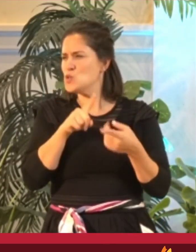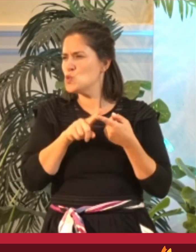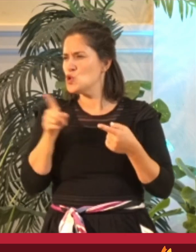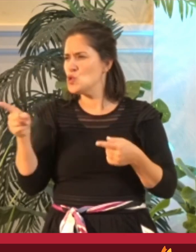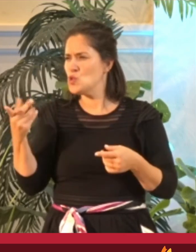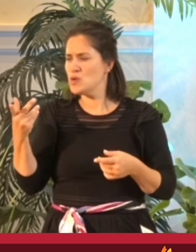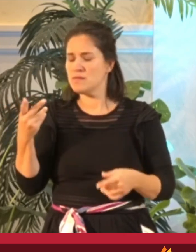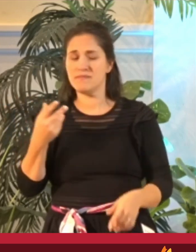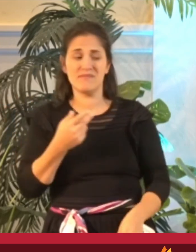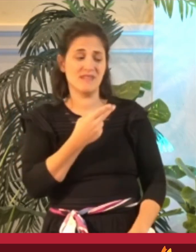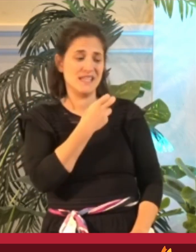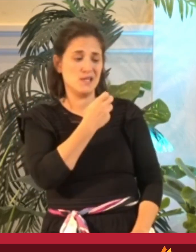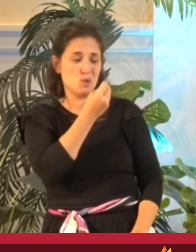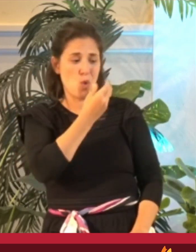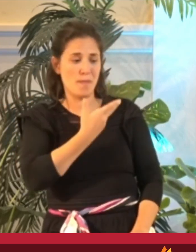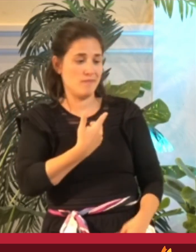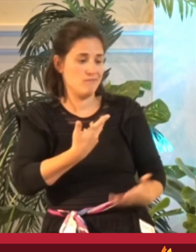job.